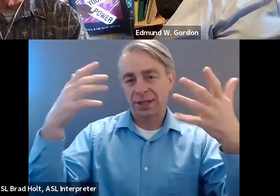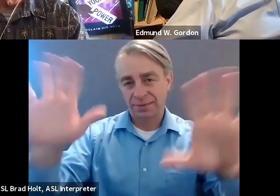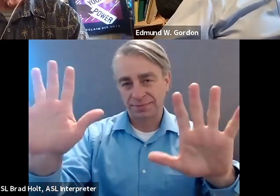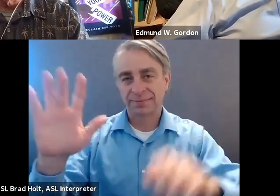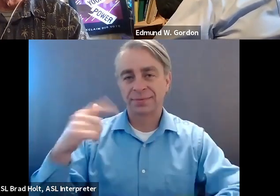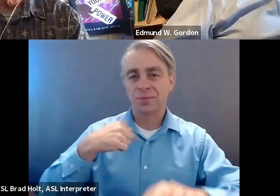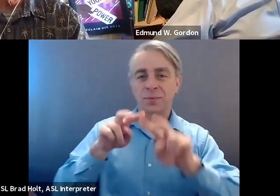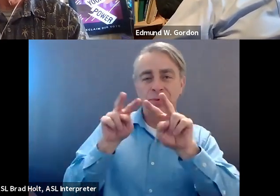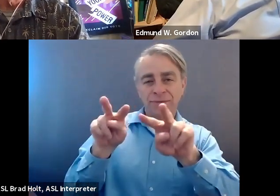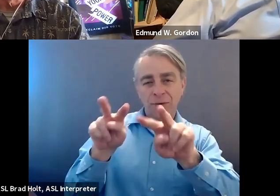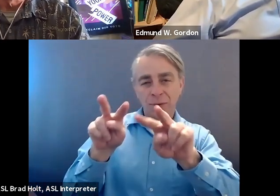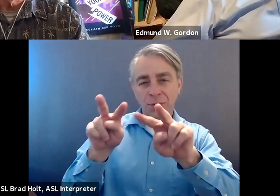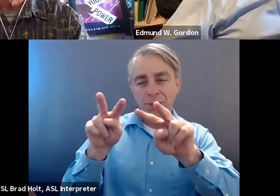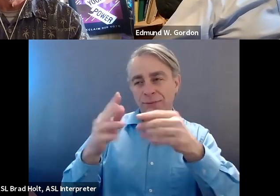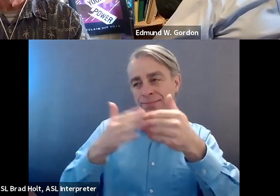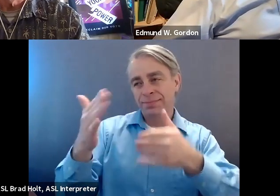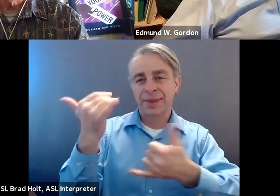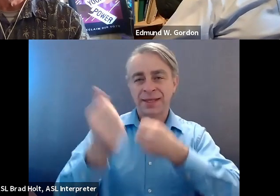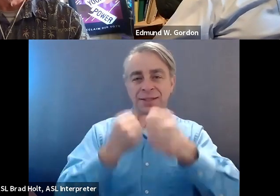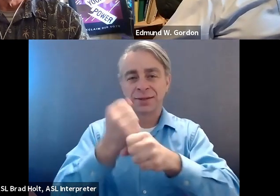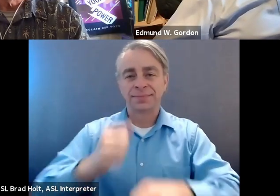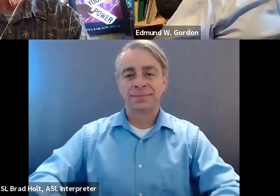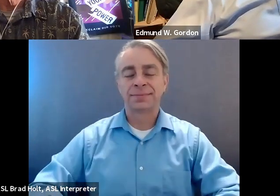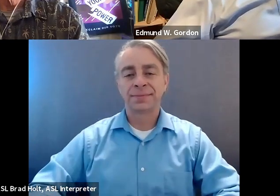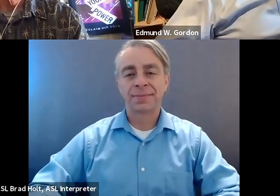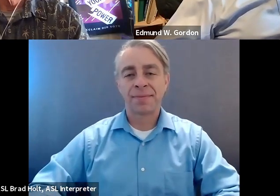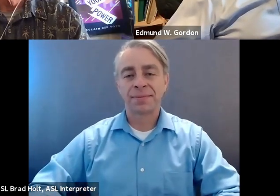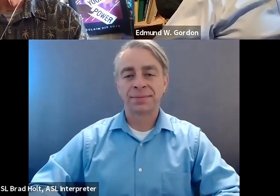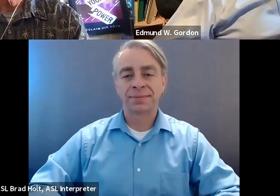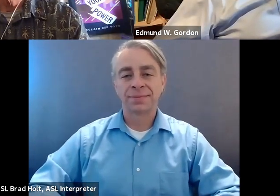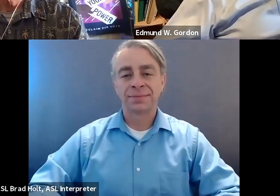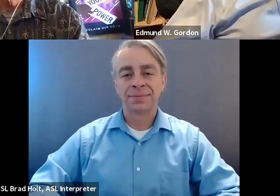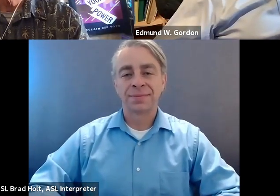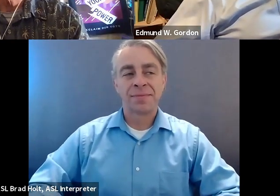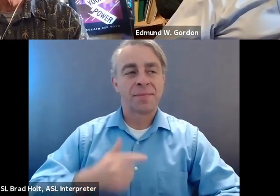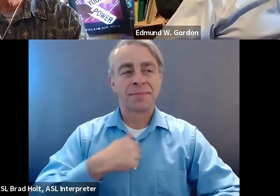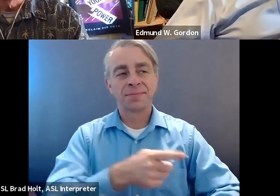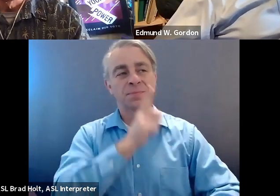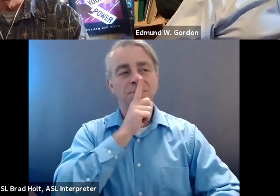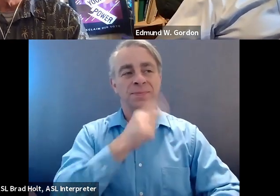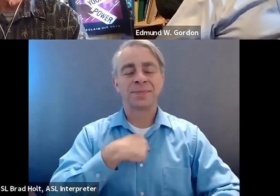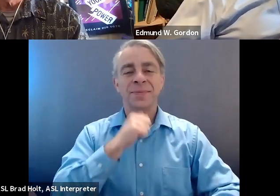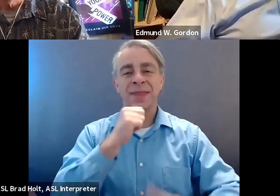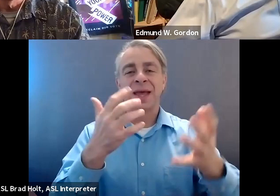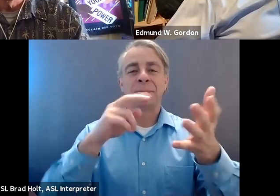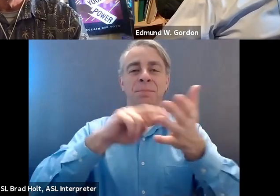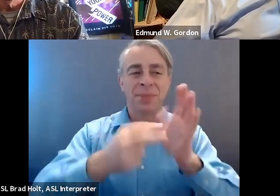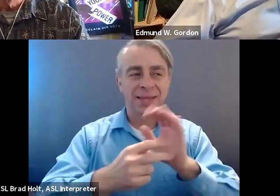look forward to this year. I didn't want to promote that centennial, but it's